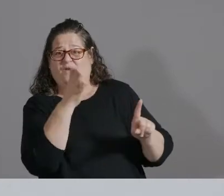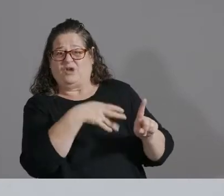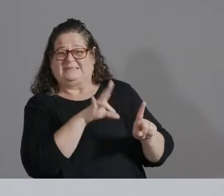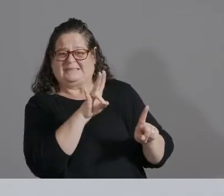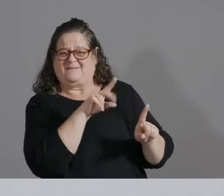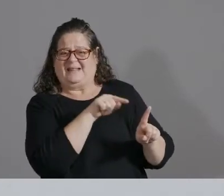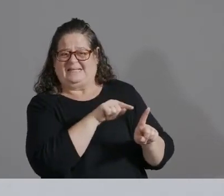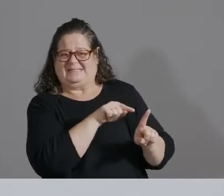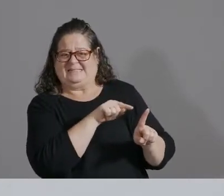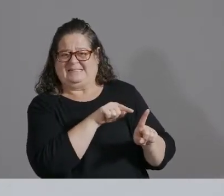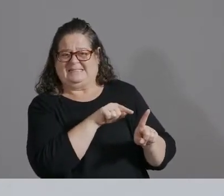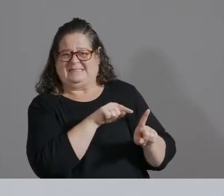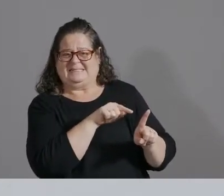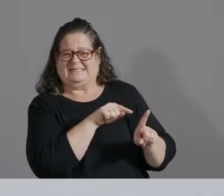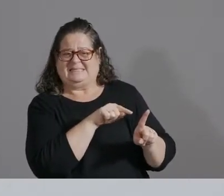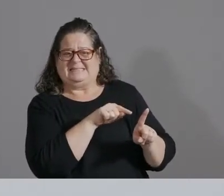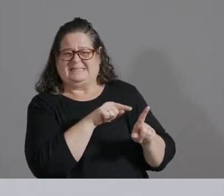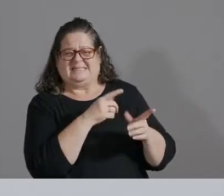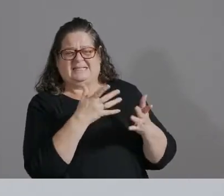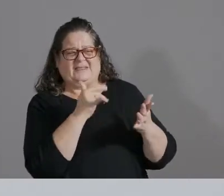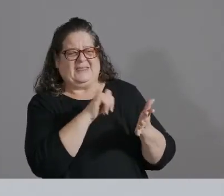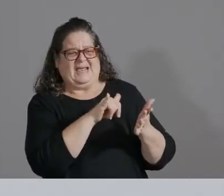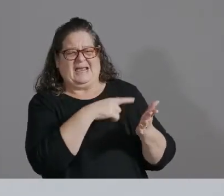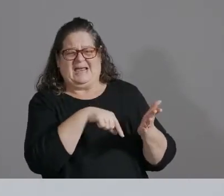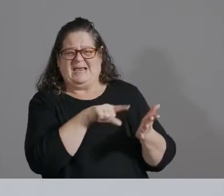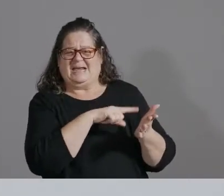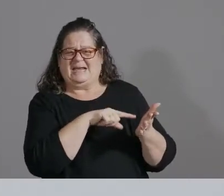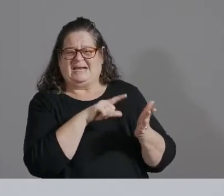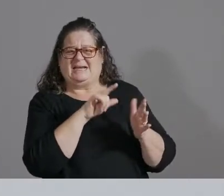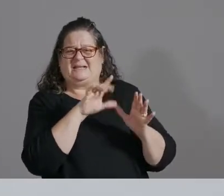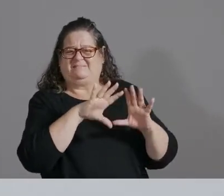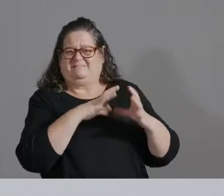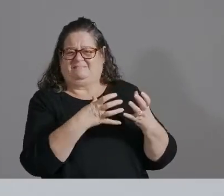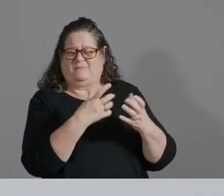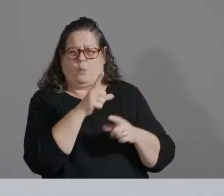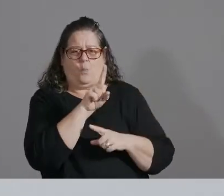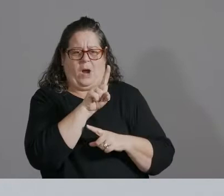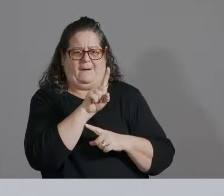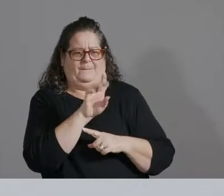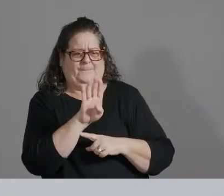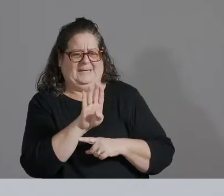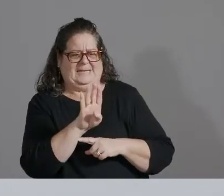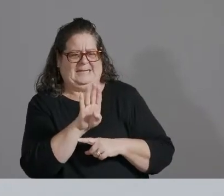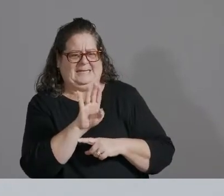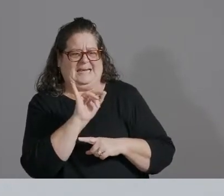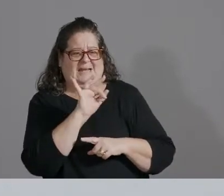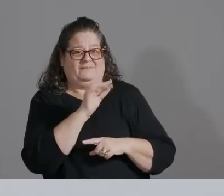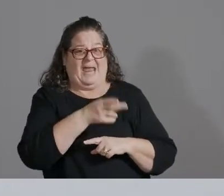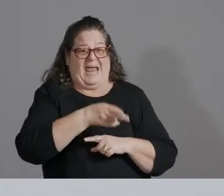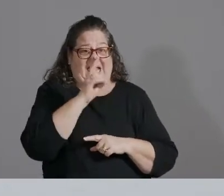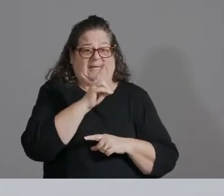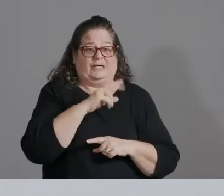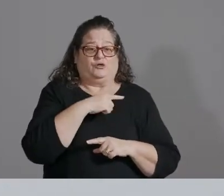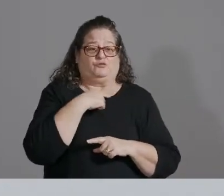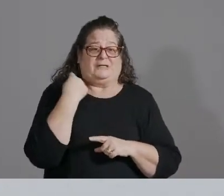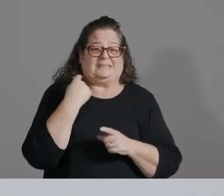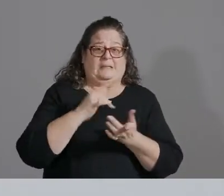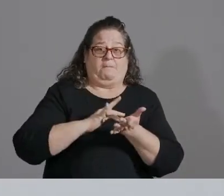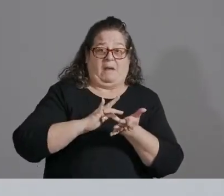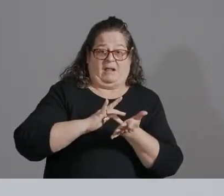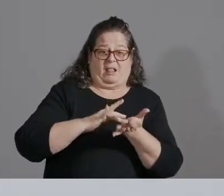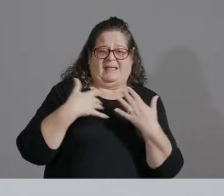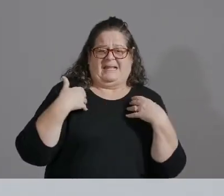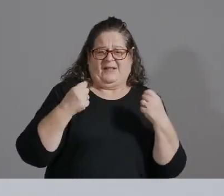actually prioritized, I believe, in 1B if they have high-risk medical needs, which we are not to